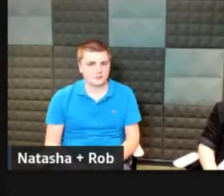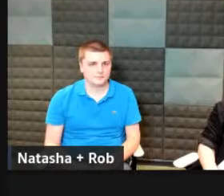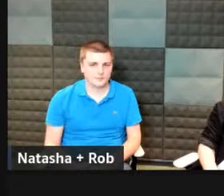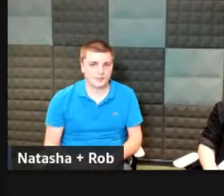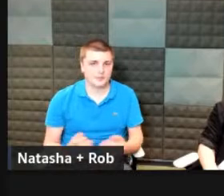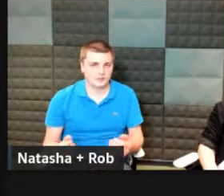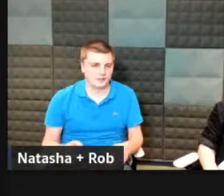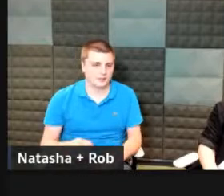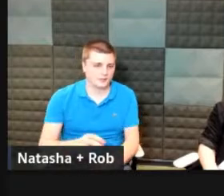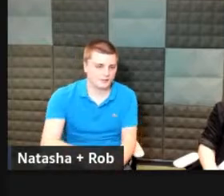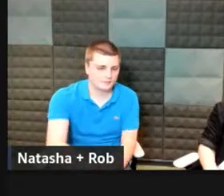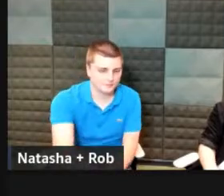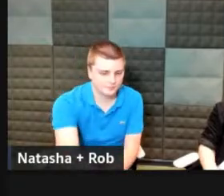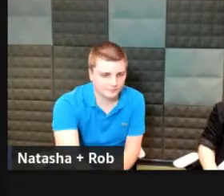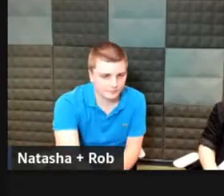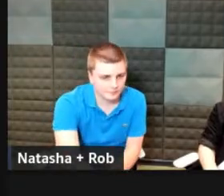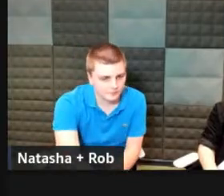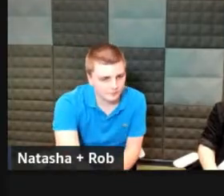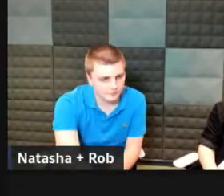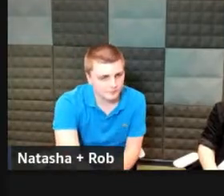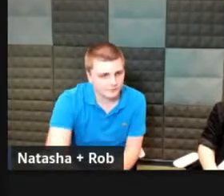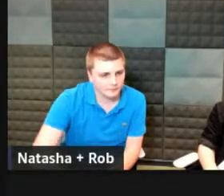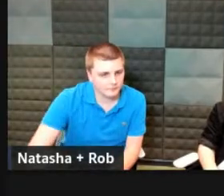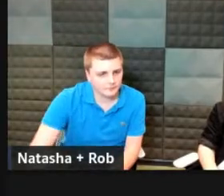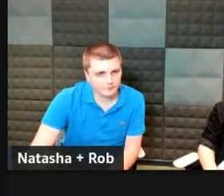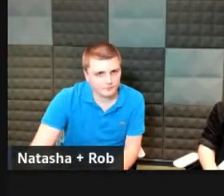up in certain conditions.